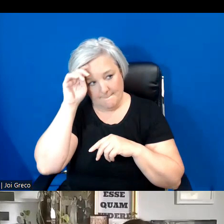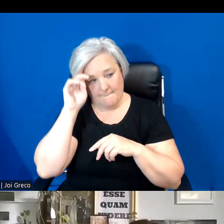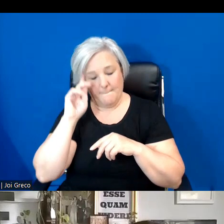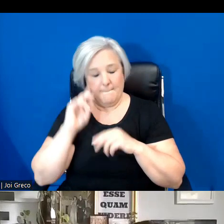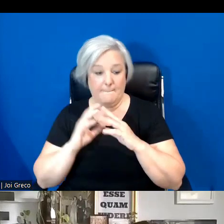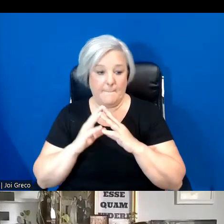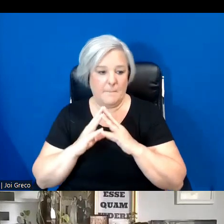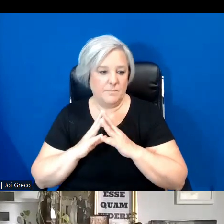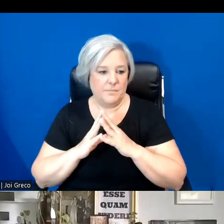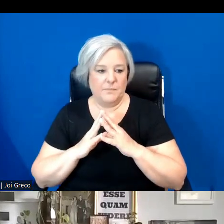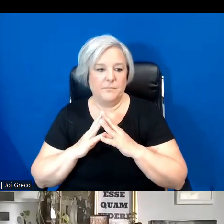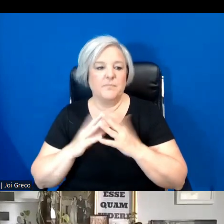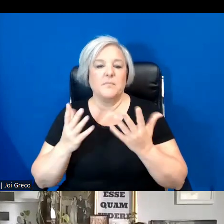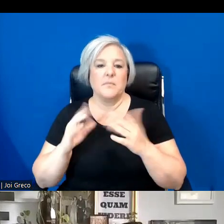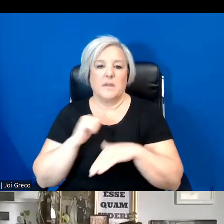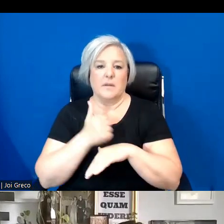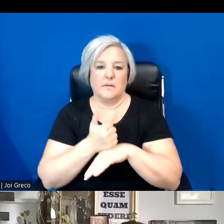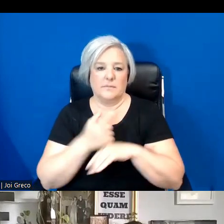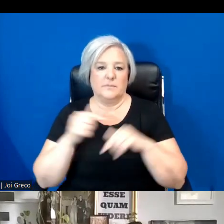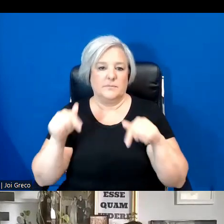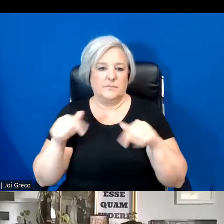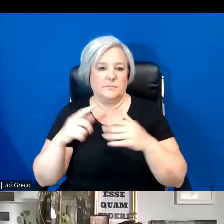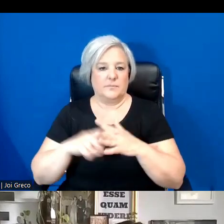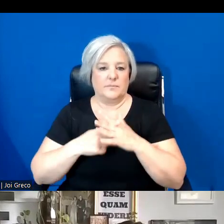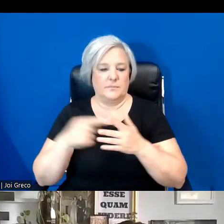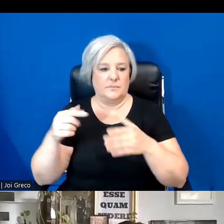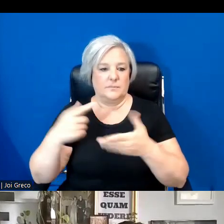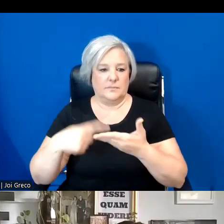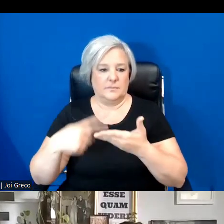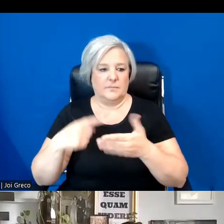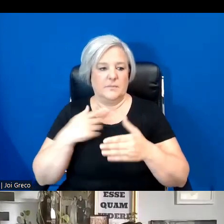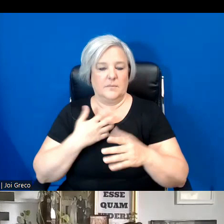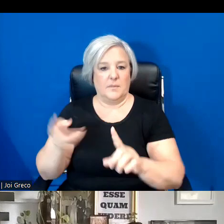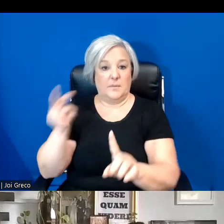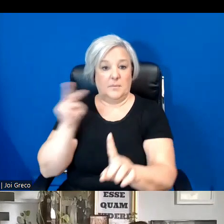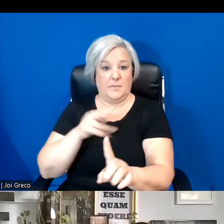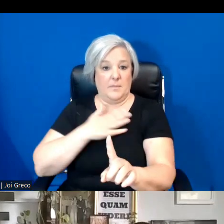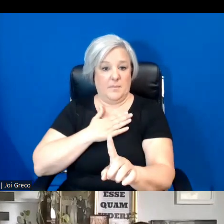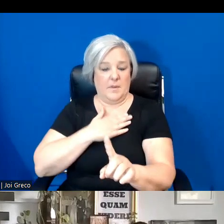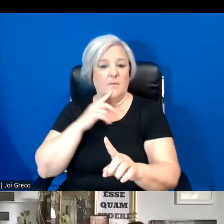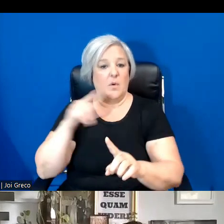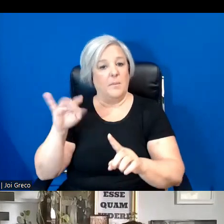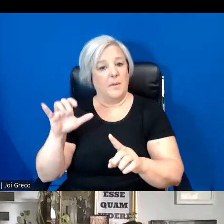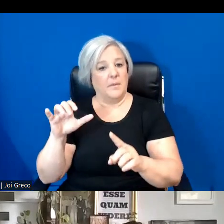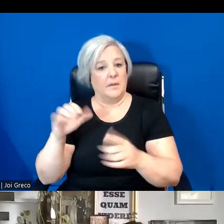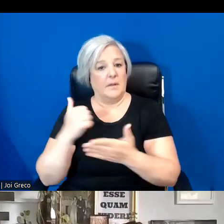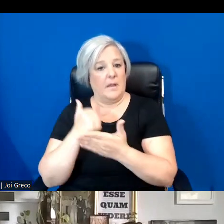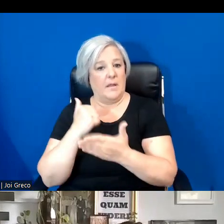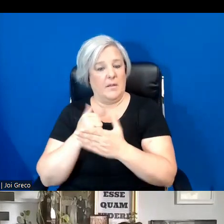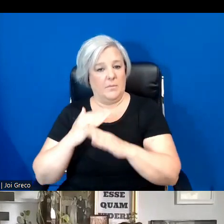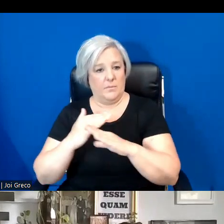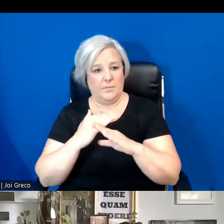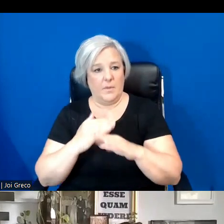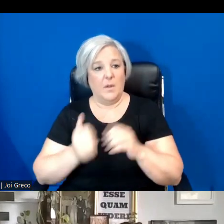Thank you. So I'd like to set the stage for this conversation from my perspective as a public health professional. Much of the work